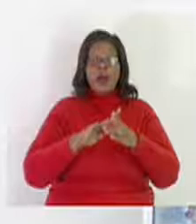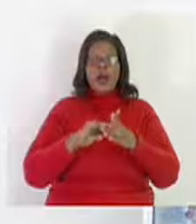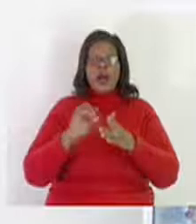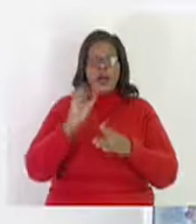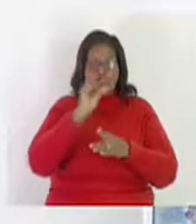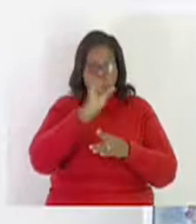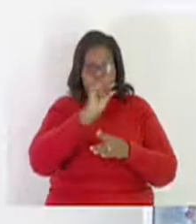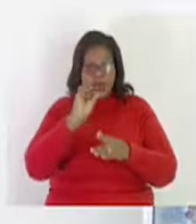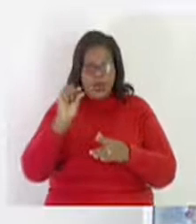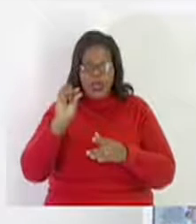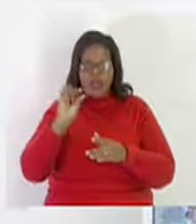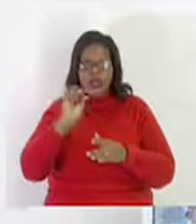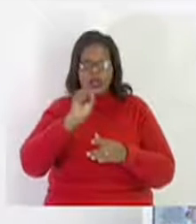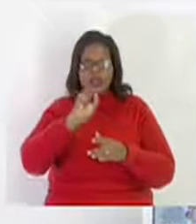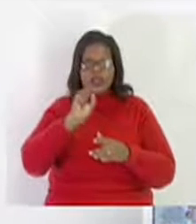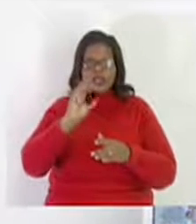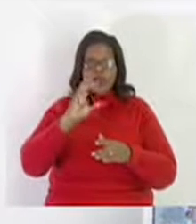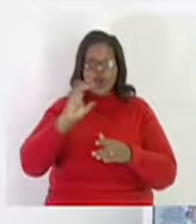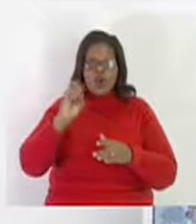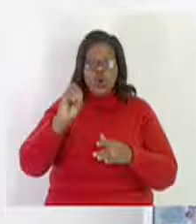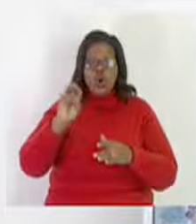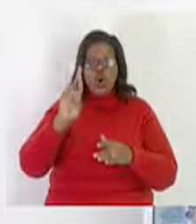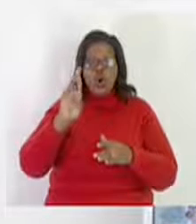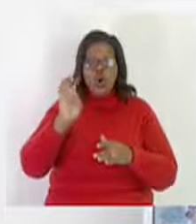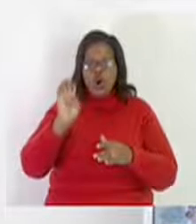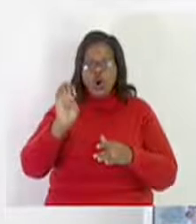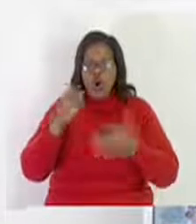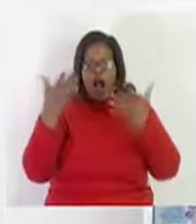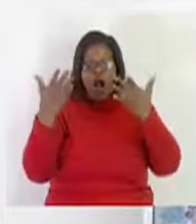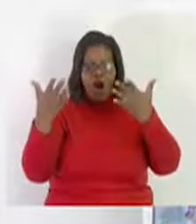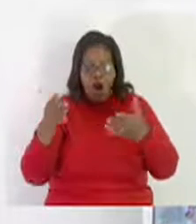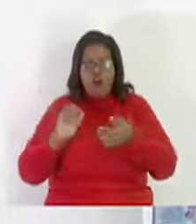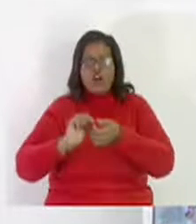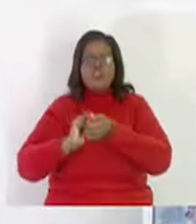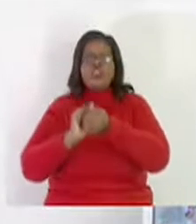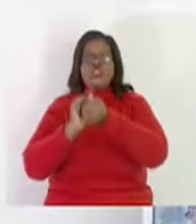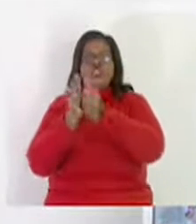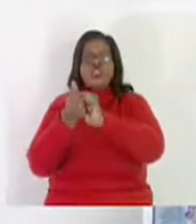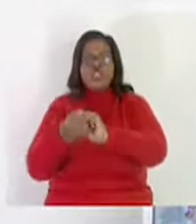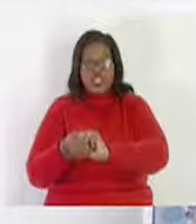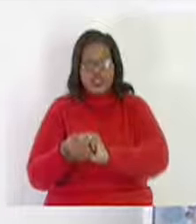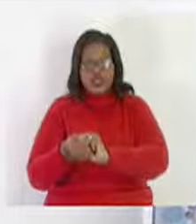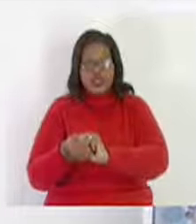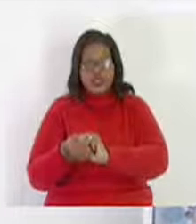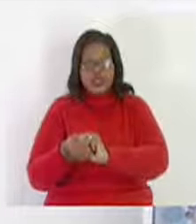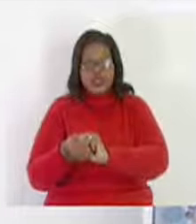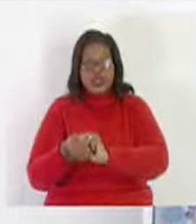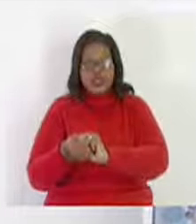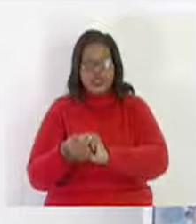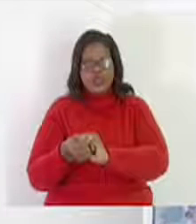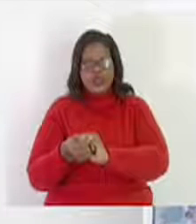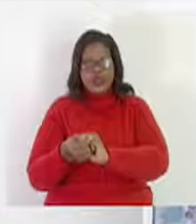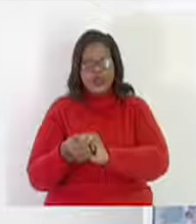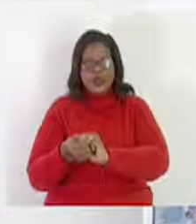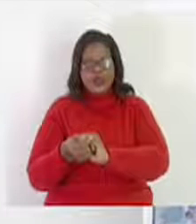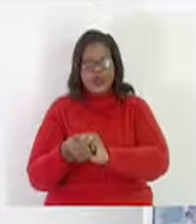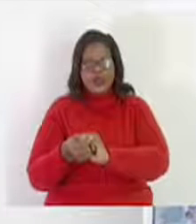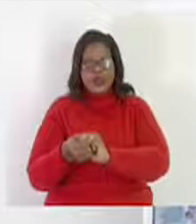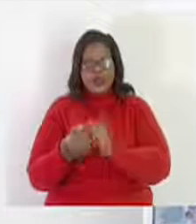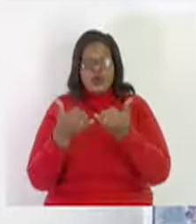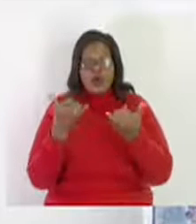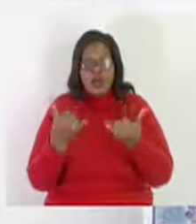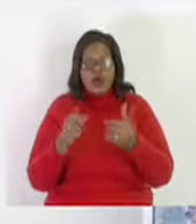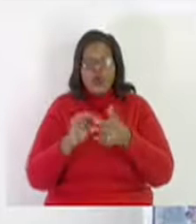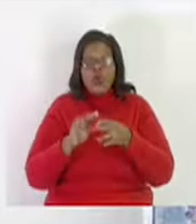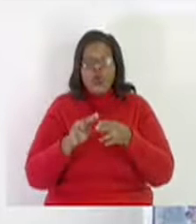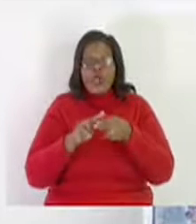same thing. If a number can score or if it cannot score. But in this manner, I'll use the word